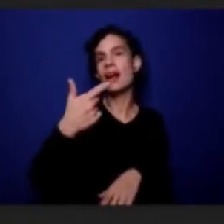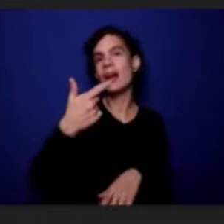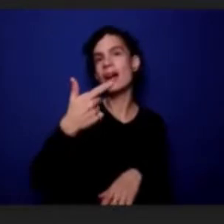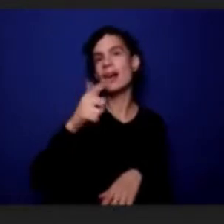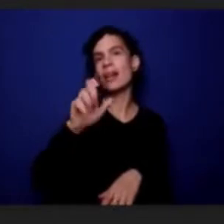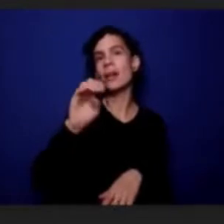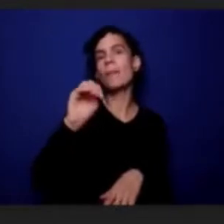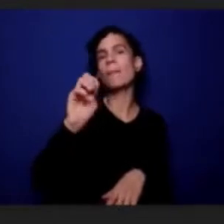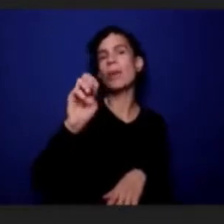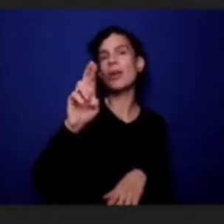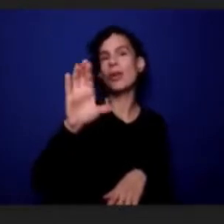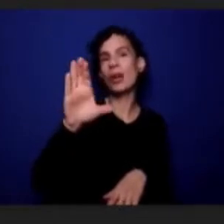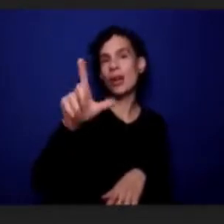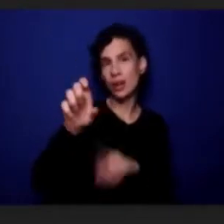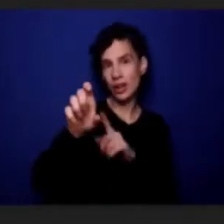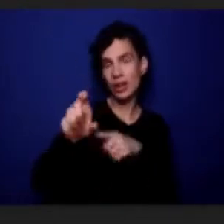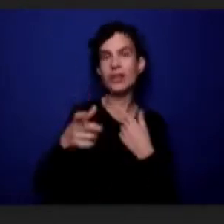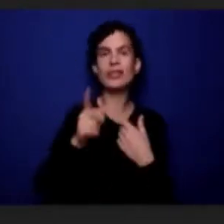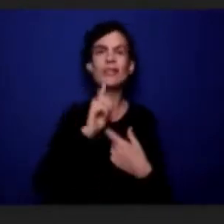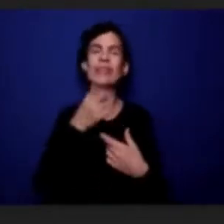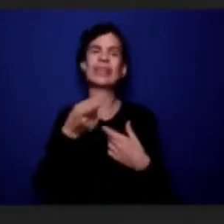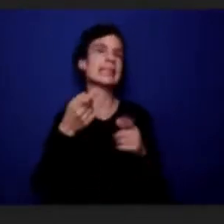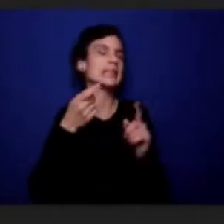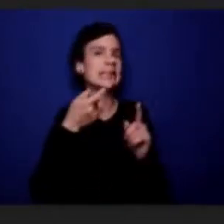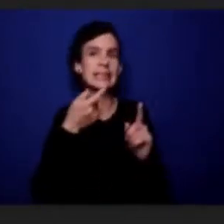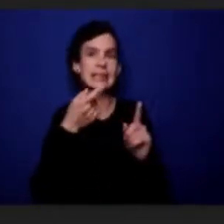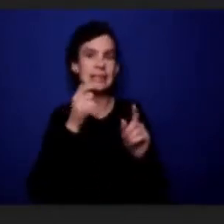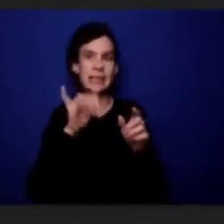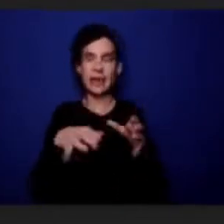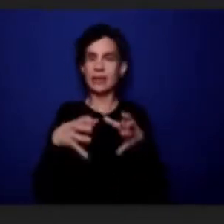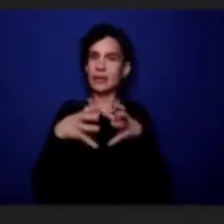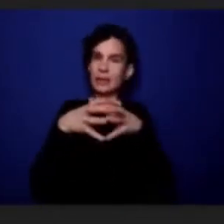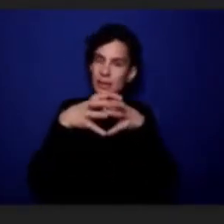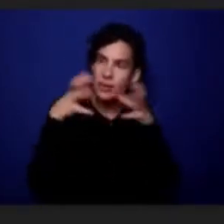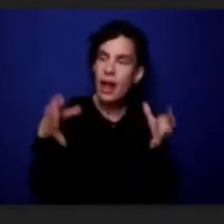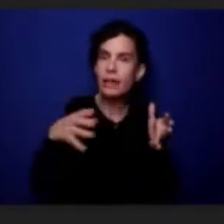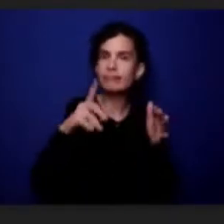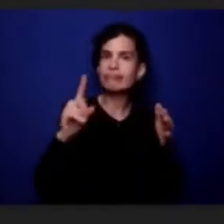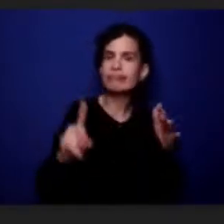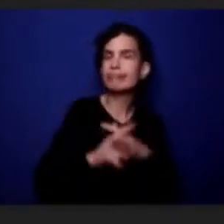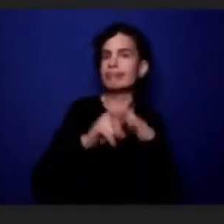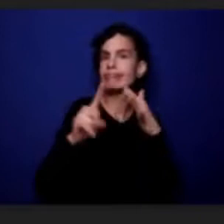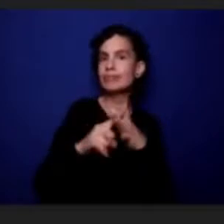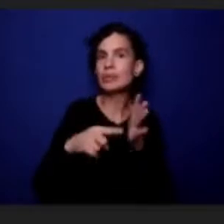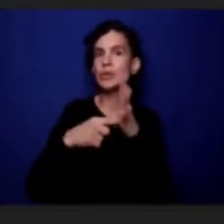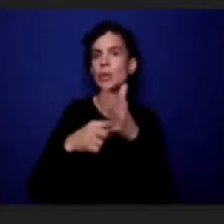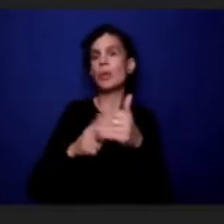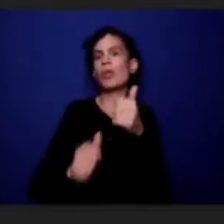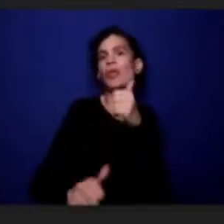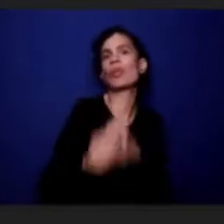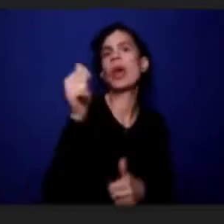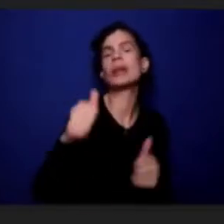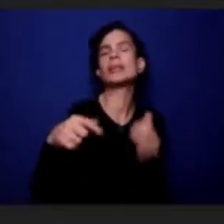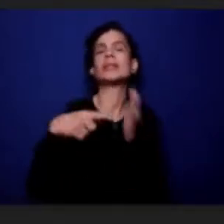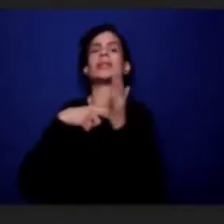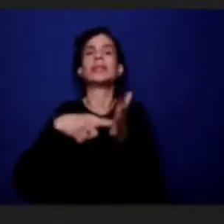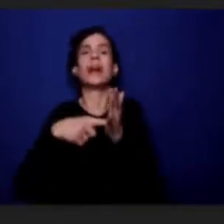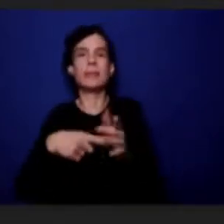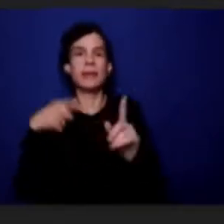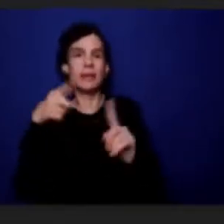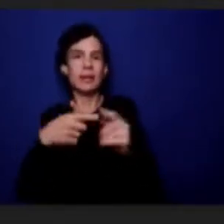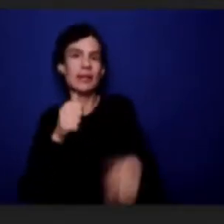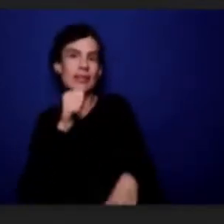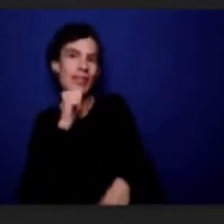Angela Merkel. So yeah, it is interesting that this sort of figure that has long been theorized as